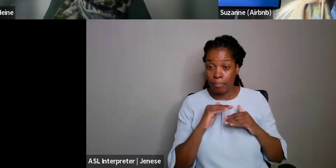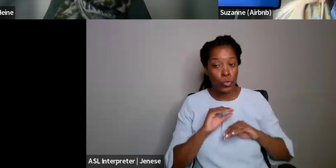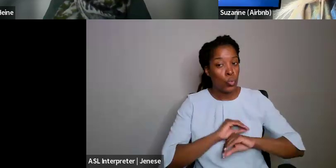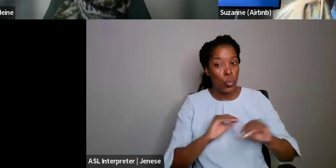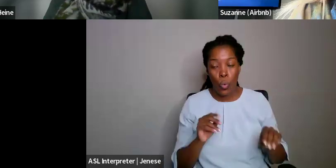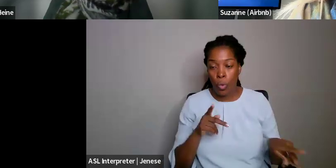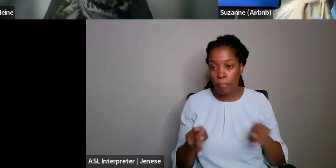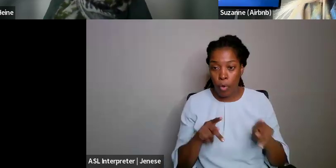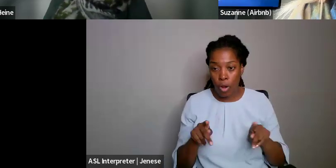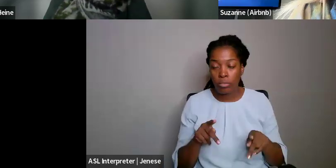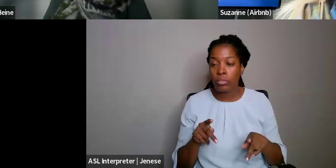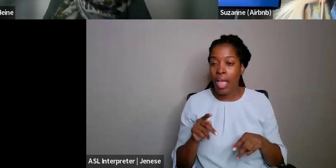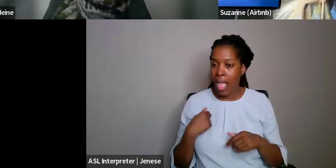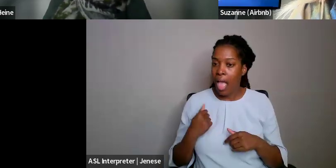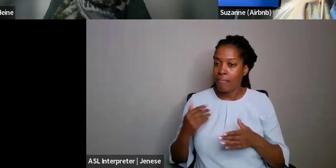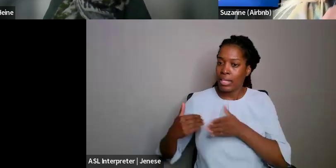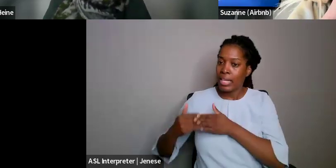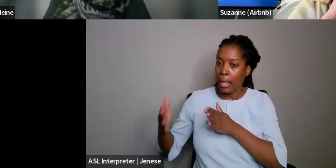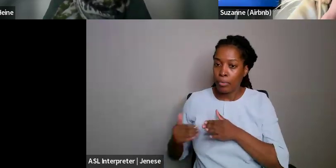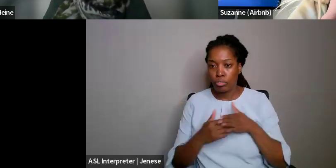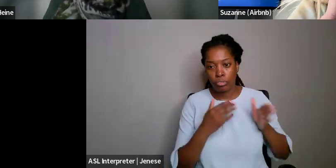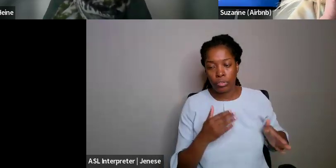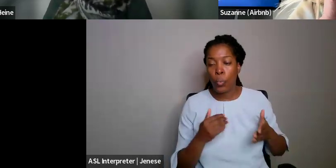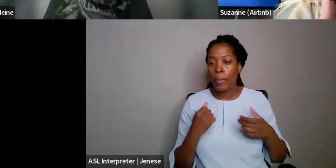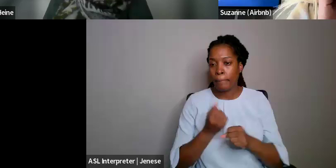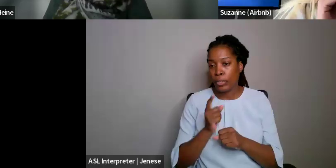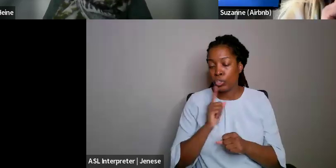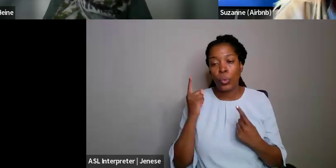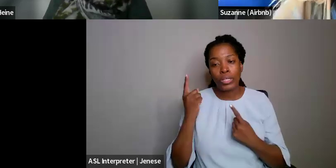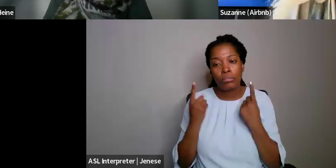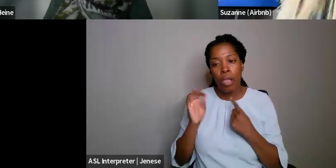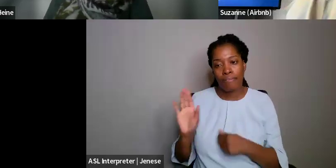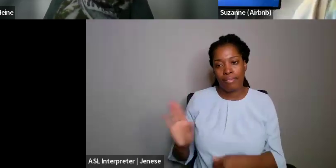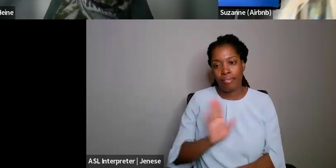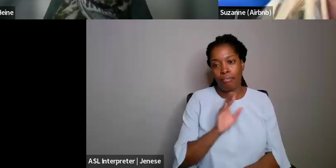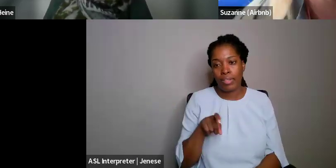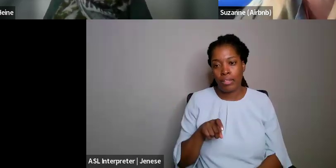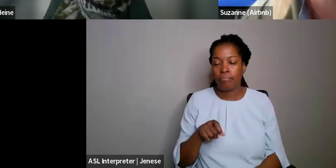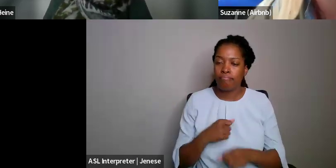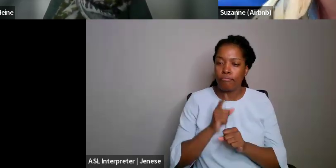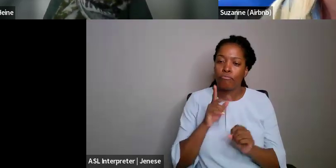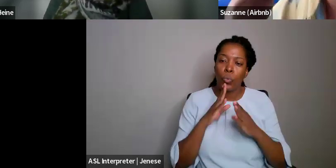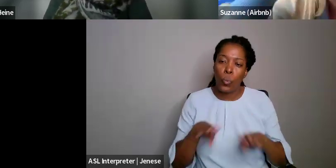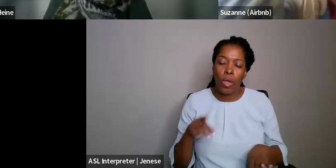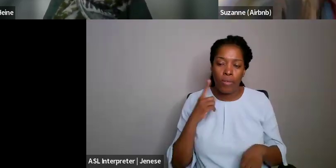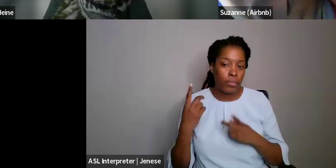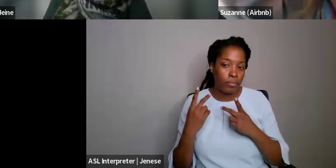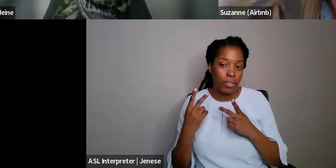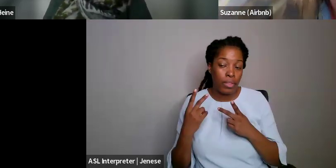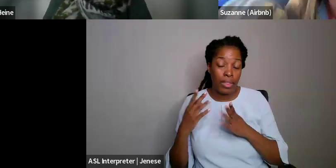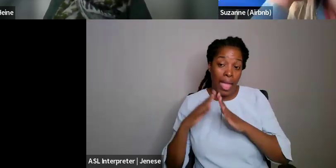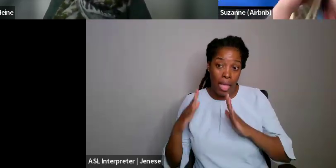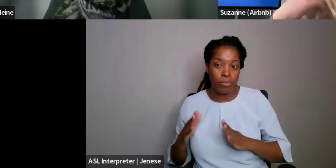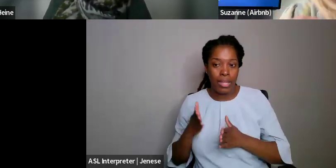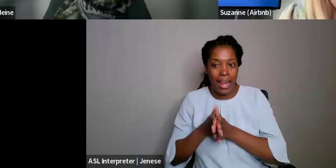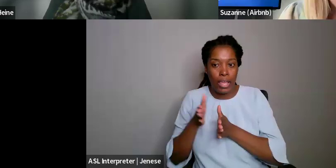considerate of one another and quiet for the guests next door. And then also I also